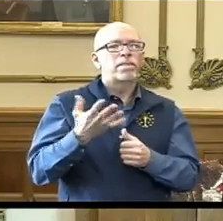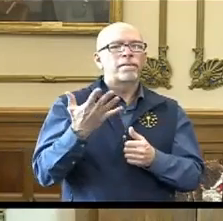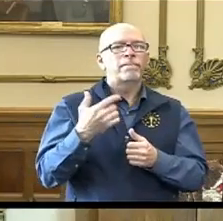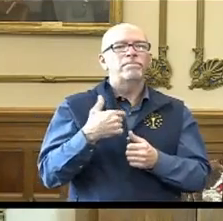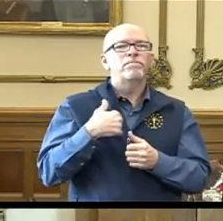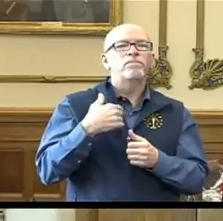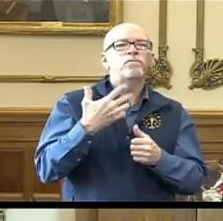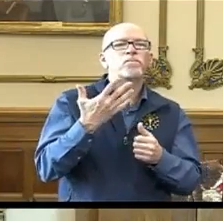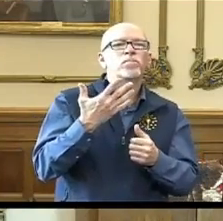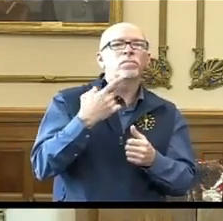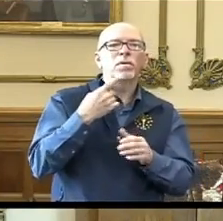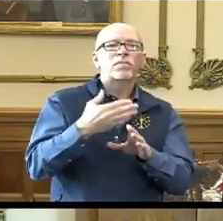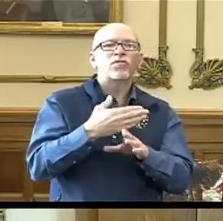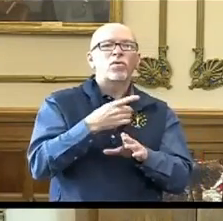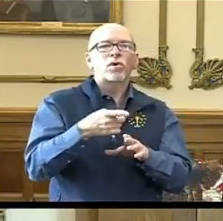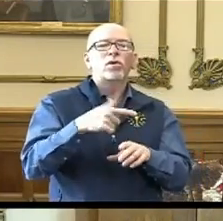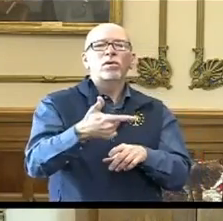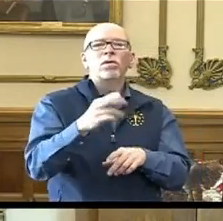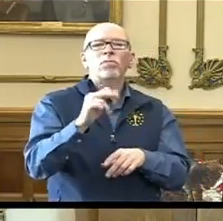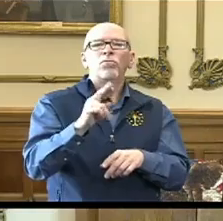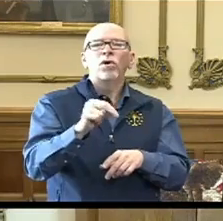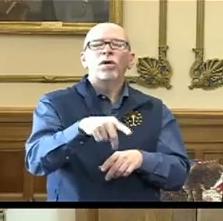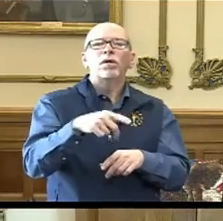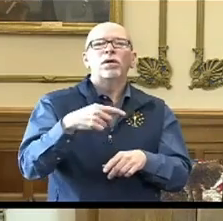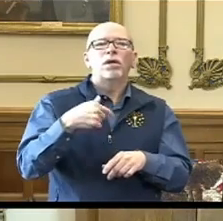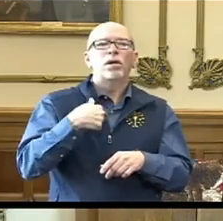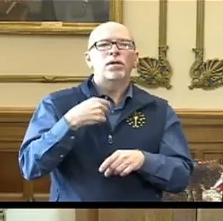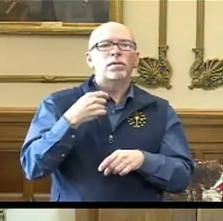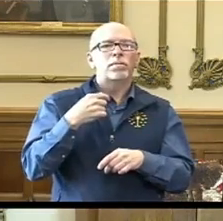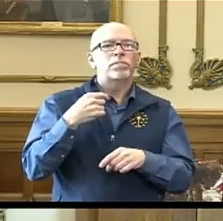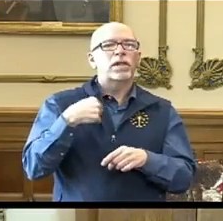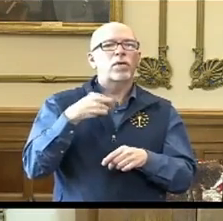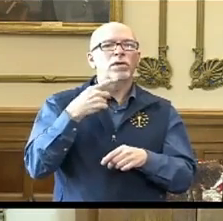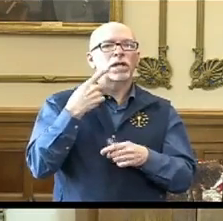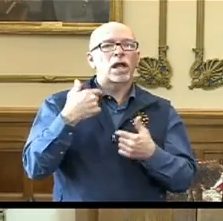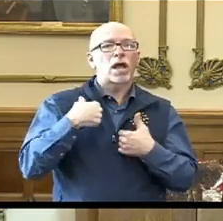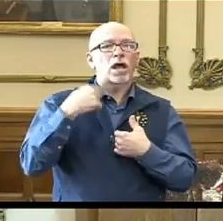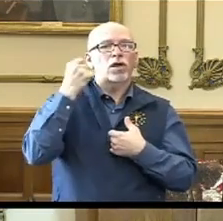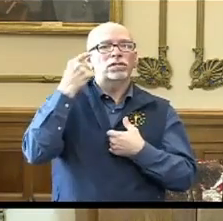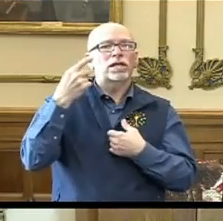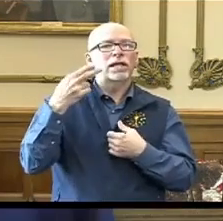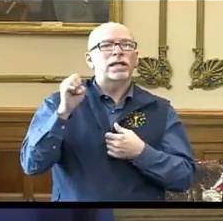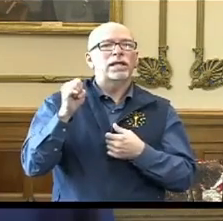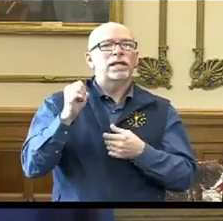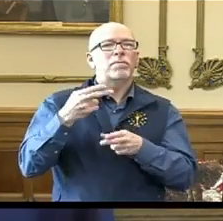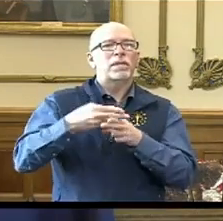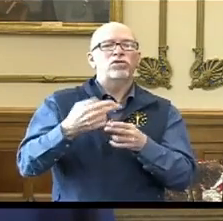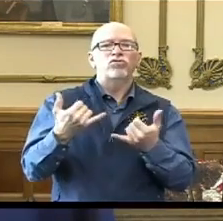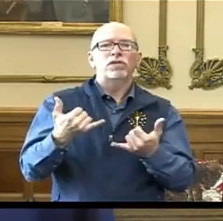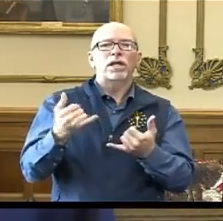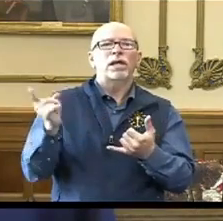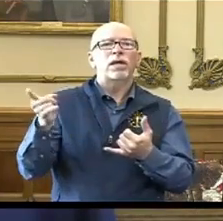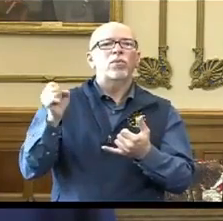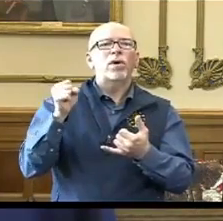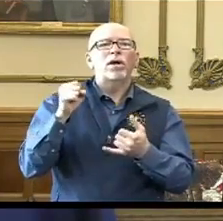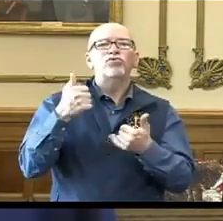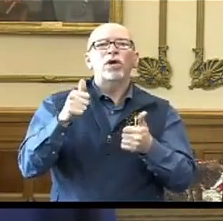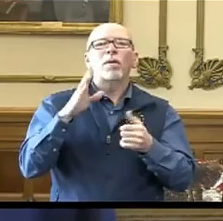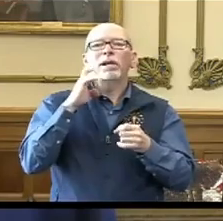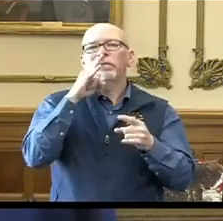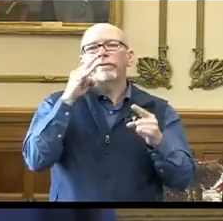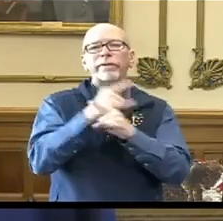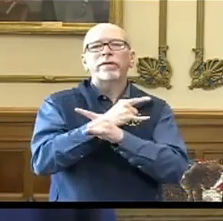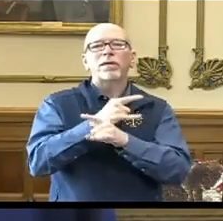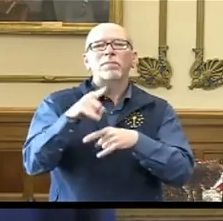say, before you go to Senator Braun, I would say that as I understand it, he mentioned today that he was being sarcastic